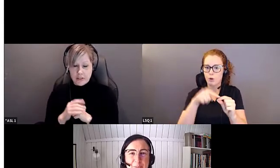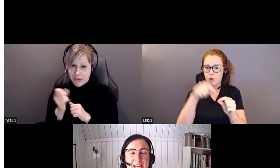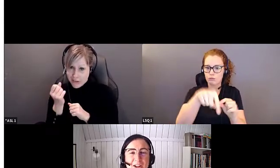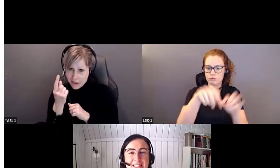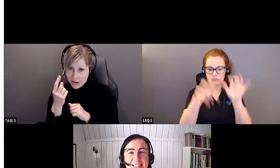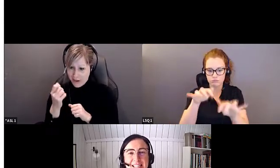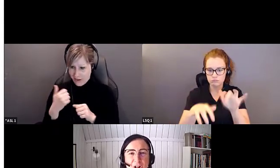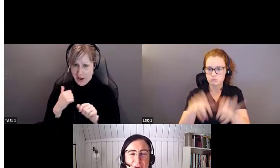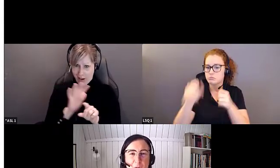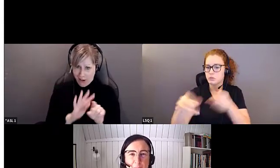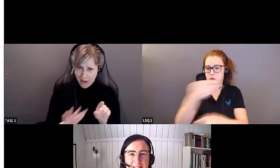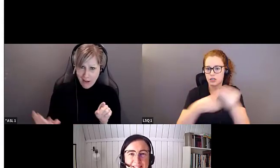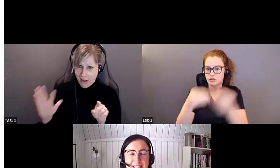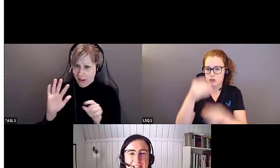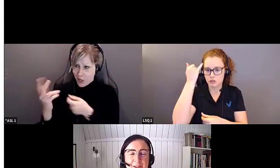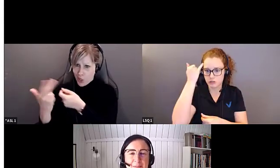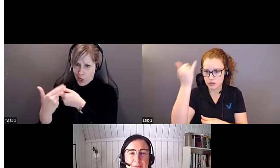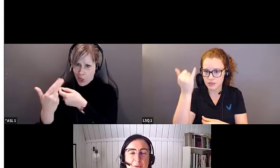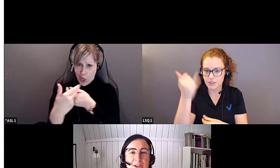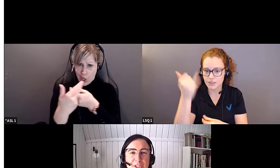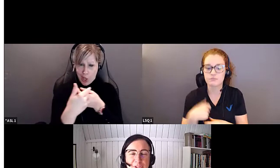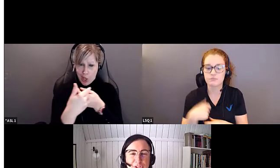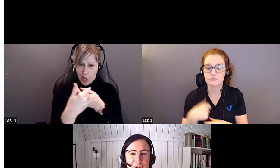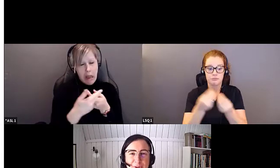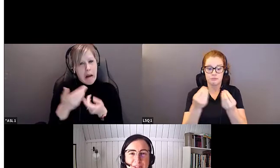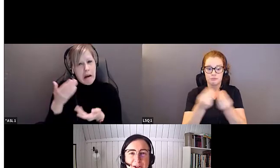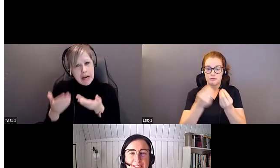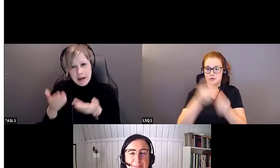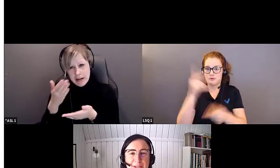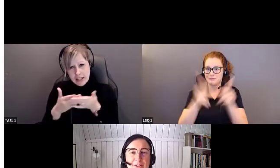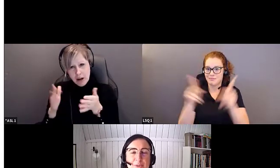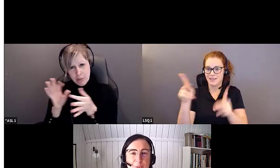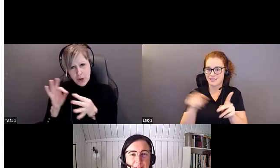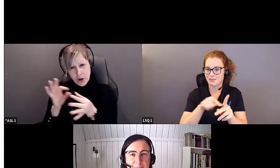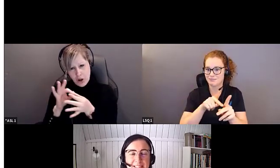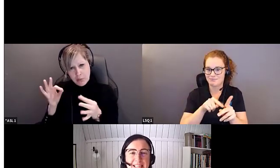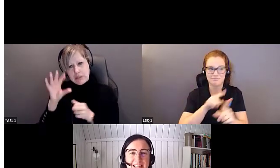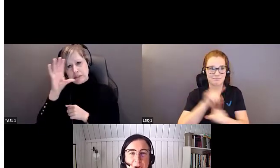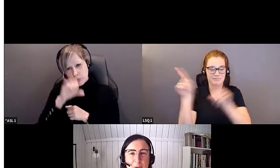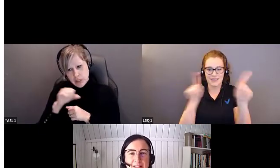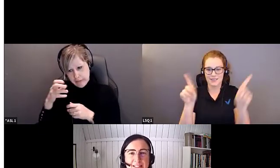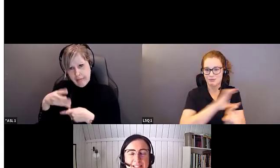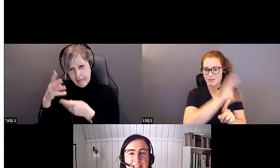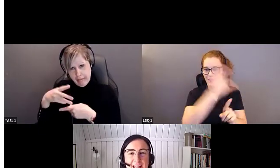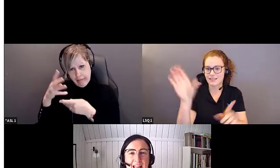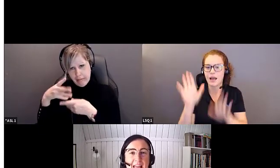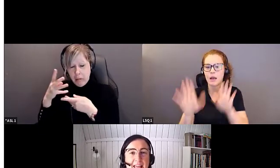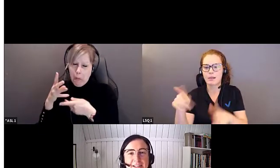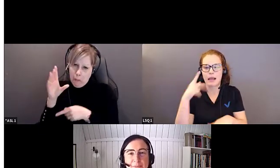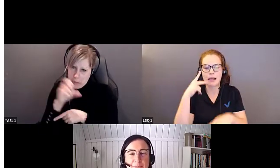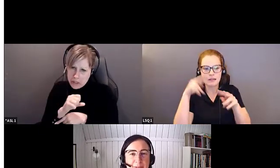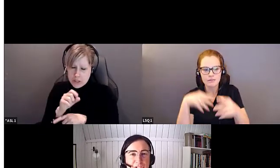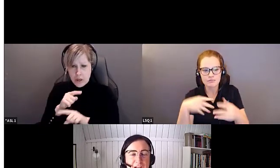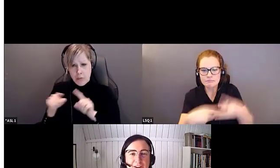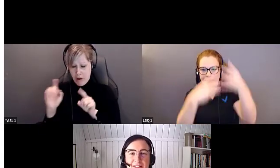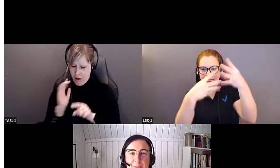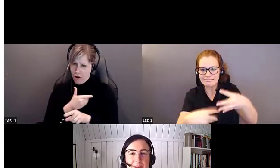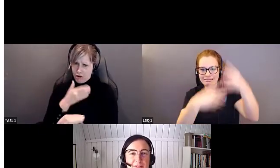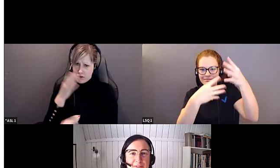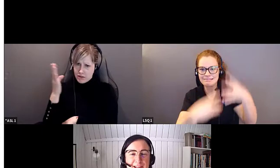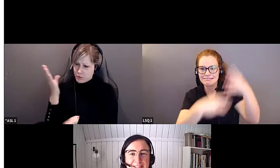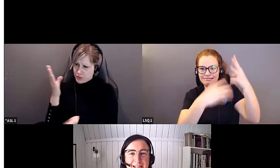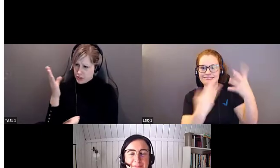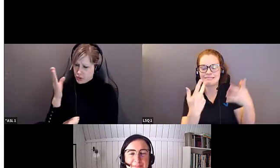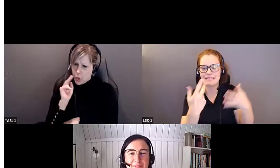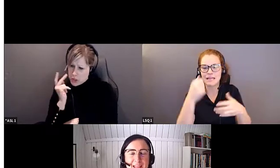country, you may not see all the comments, but we want to assure you that our speakers will be seeing the comments and be sharing them